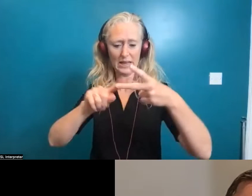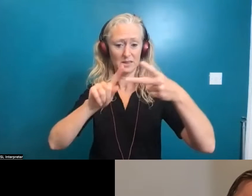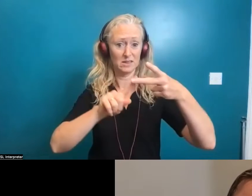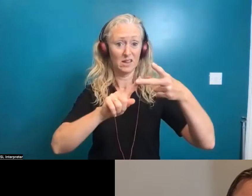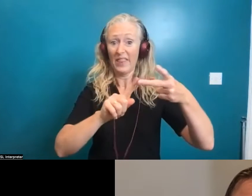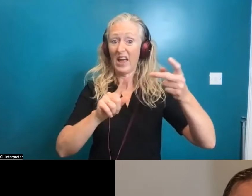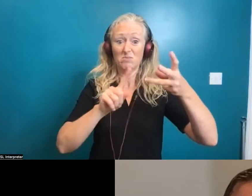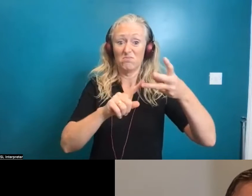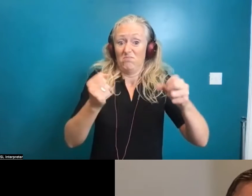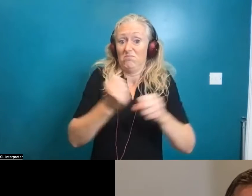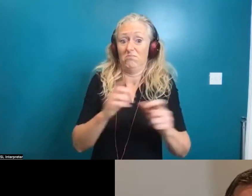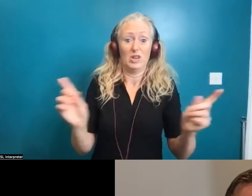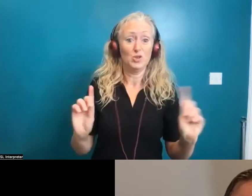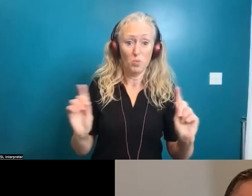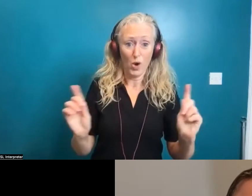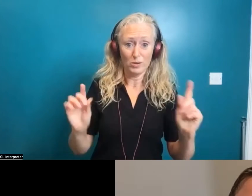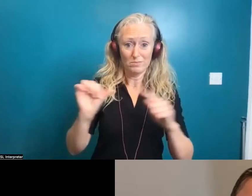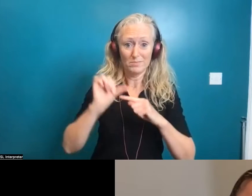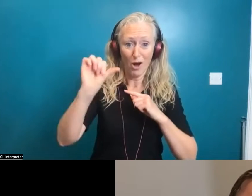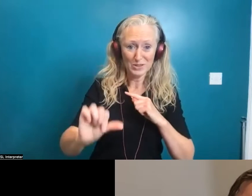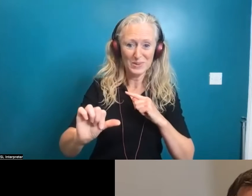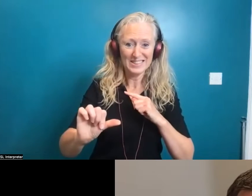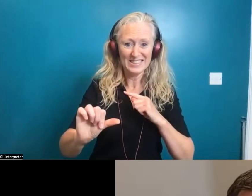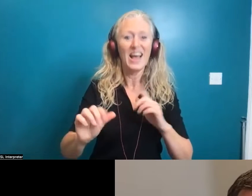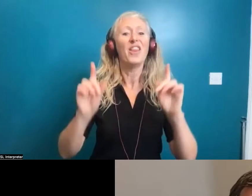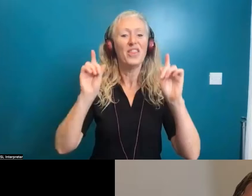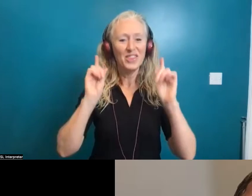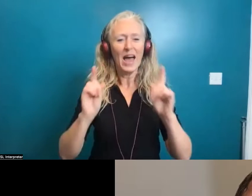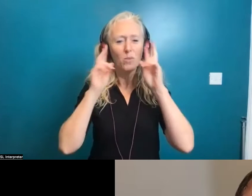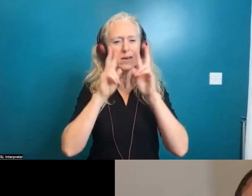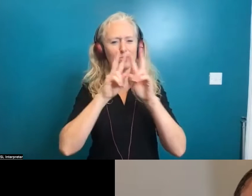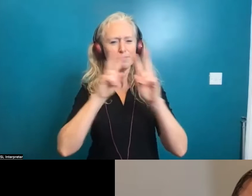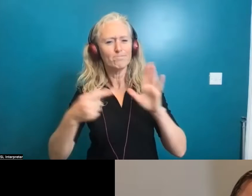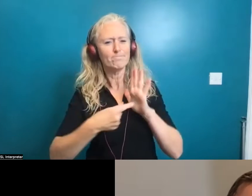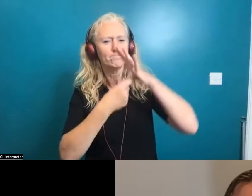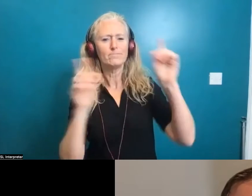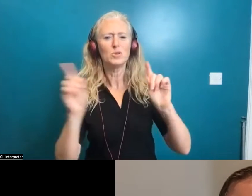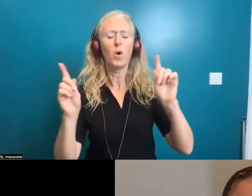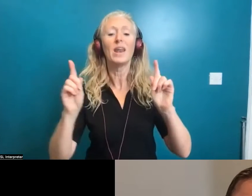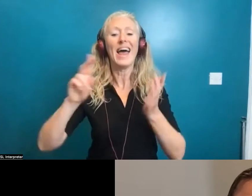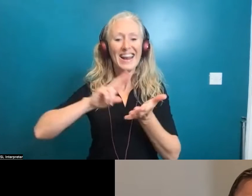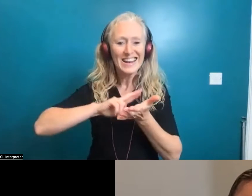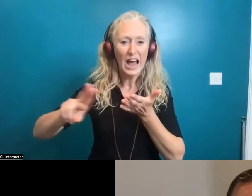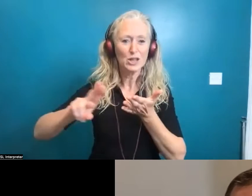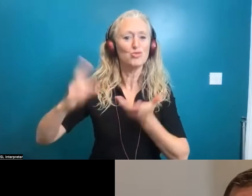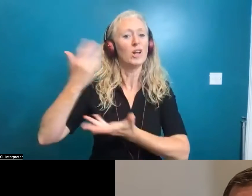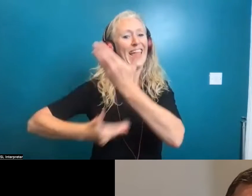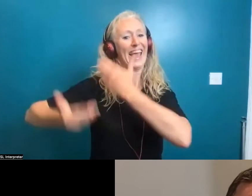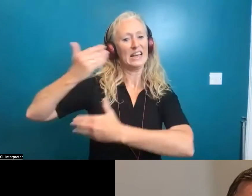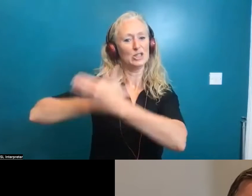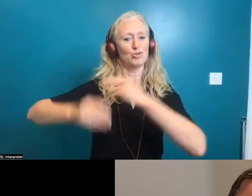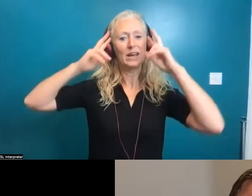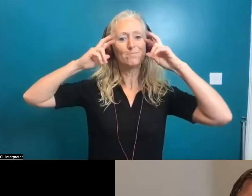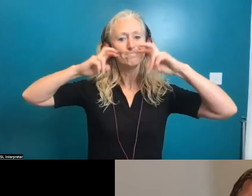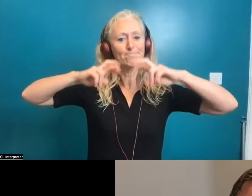And we'll also look at the importance of some natural history studies. So we're really keen for you to be able to ask your questions this